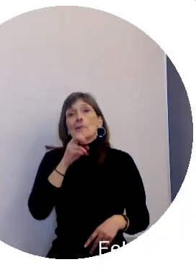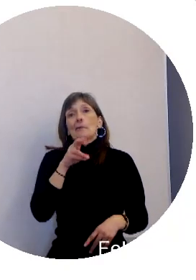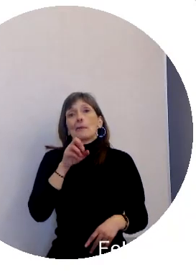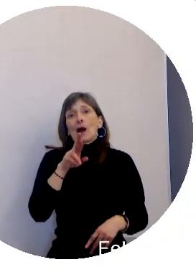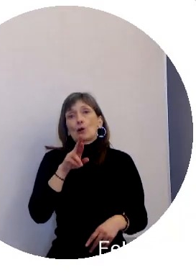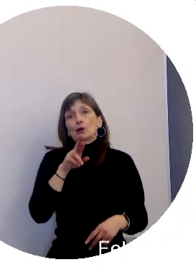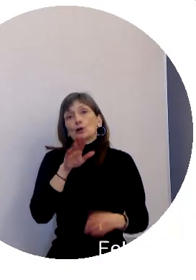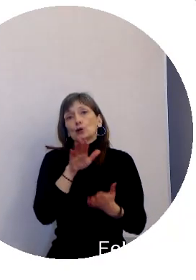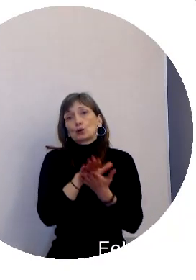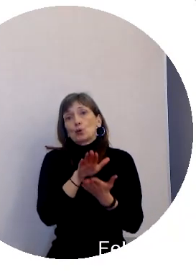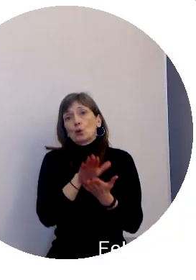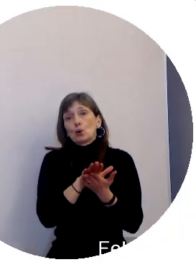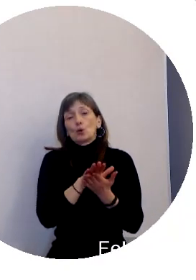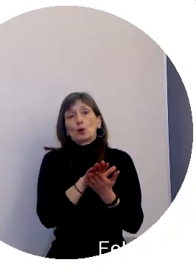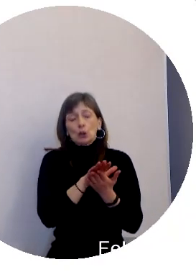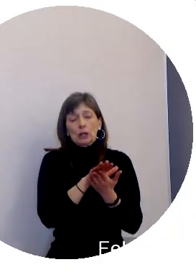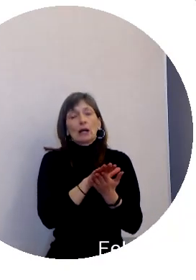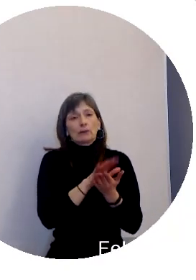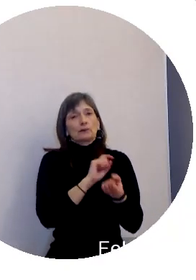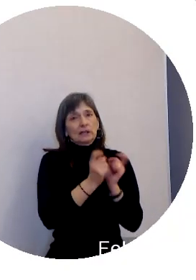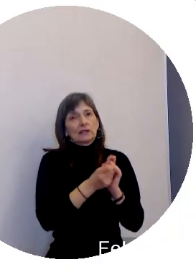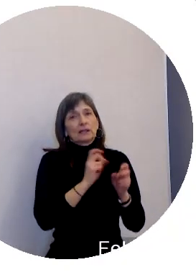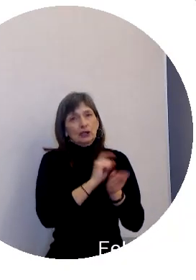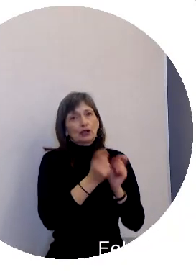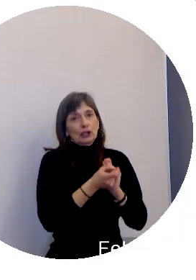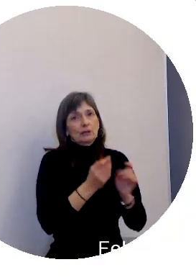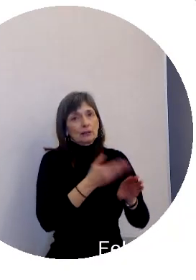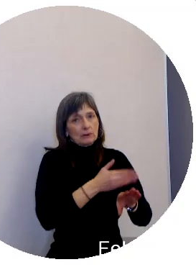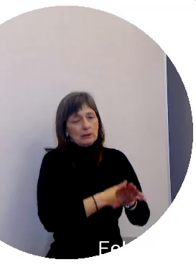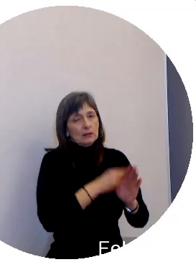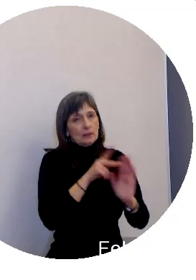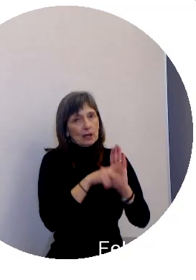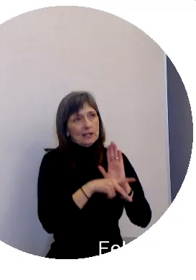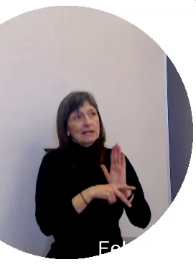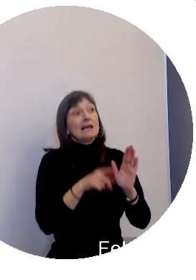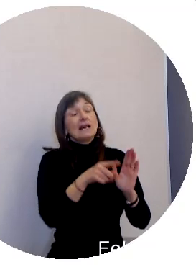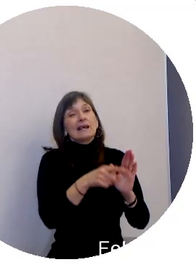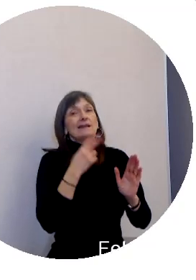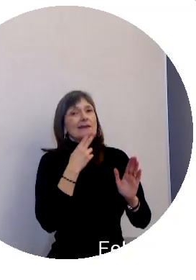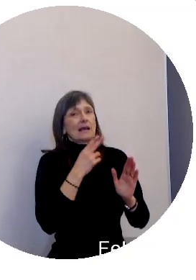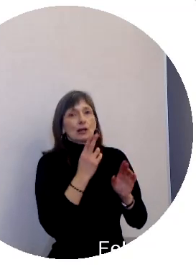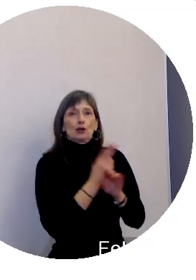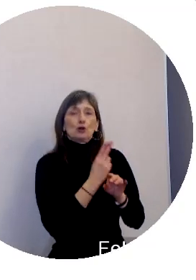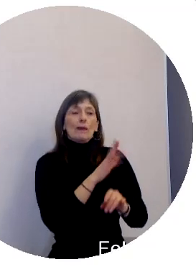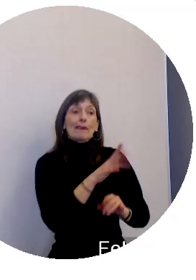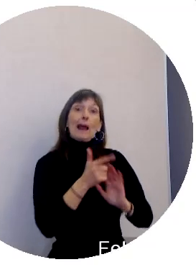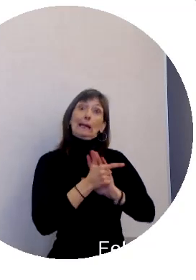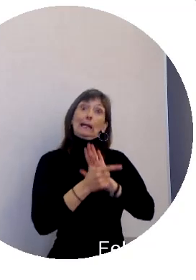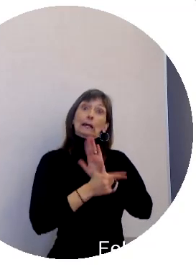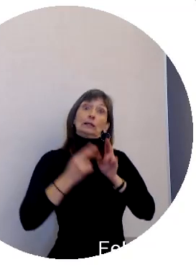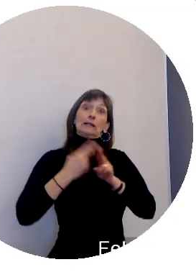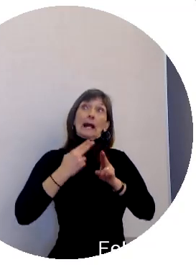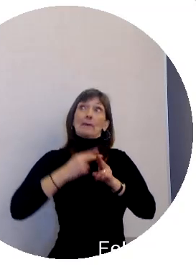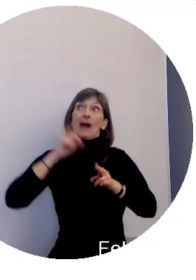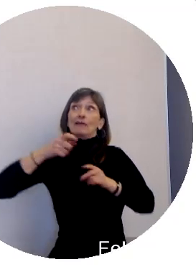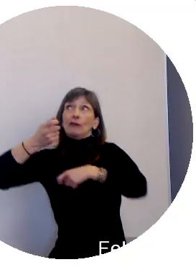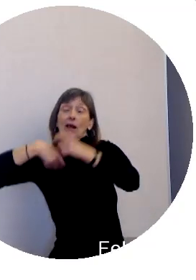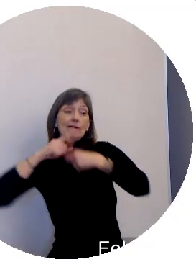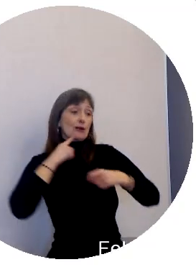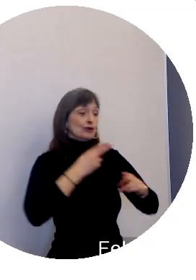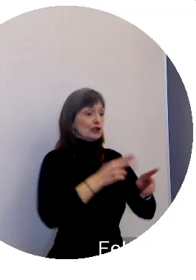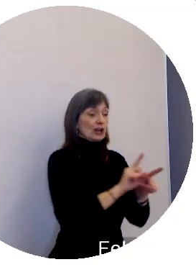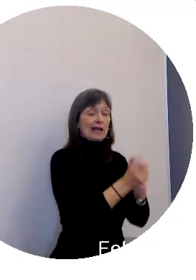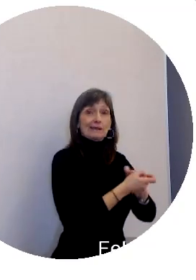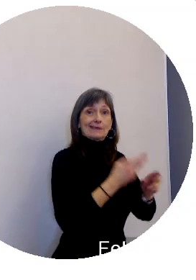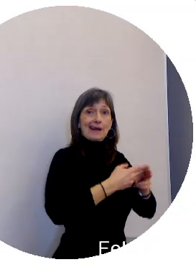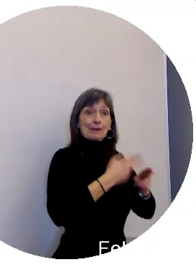student records policy, so that students now can use the preferred names without making legal name changes. And there's